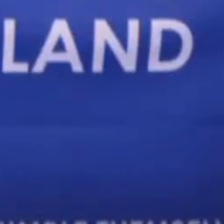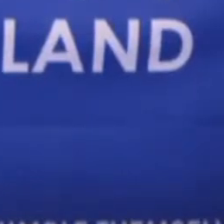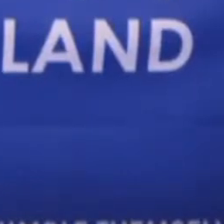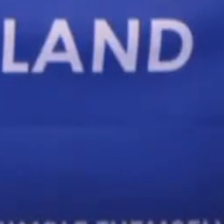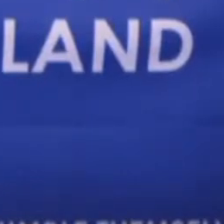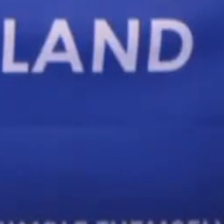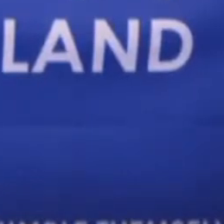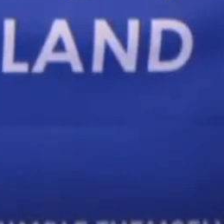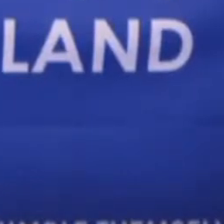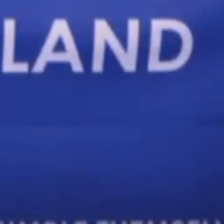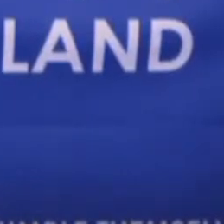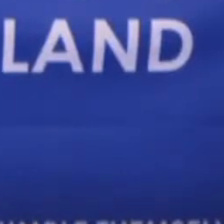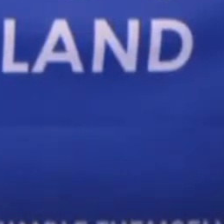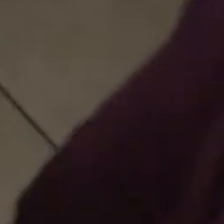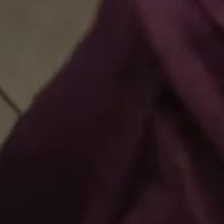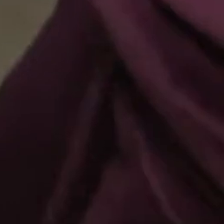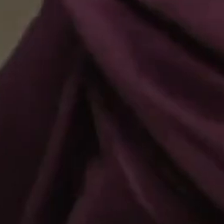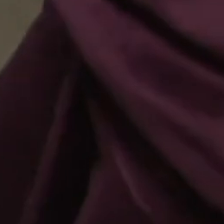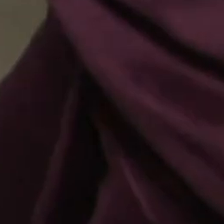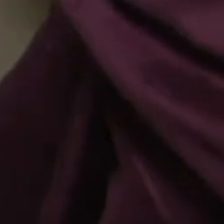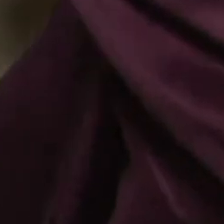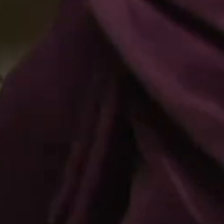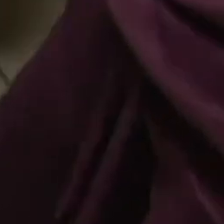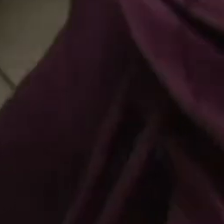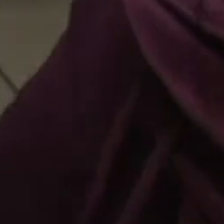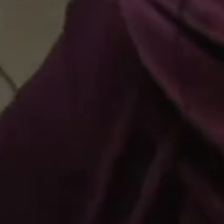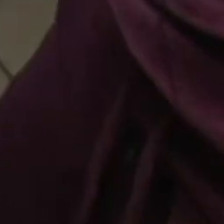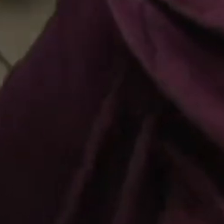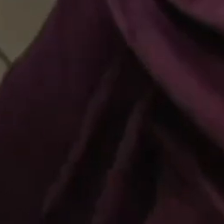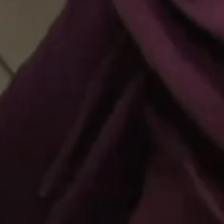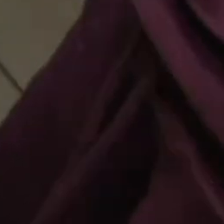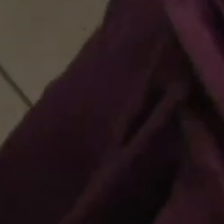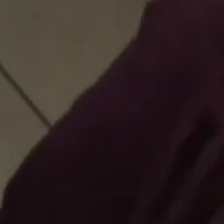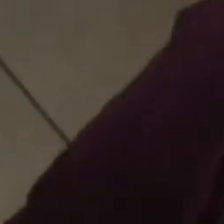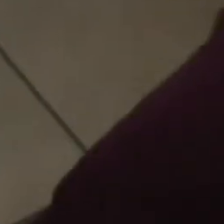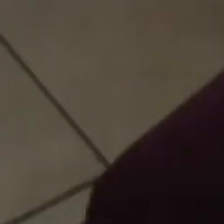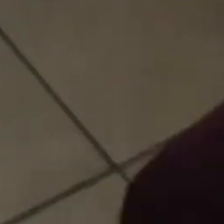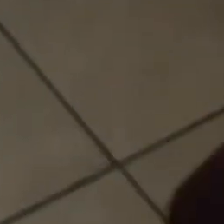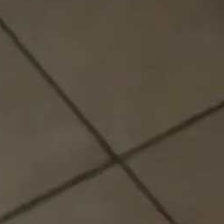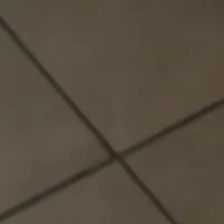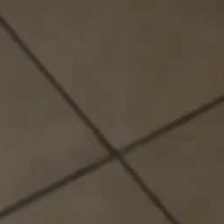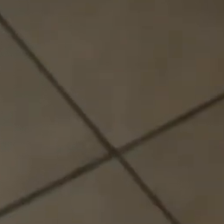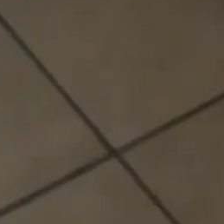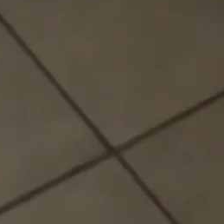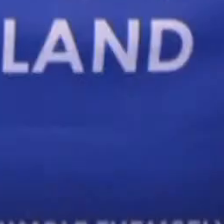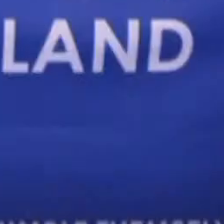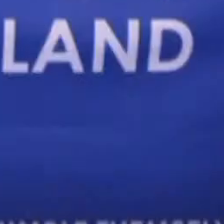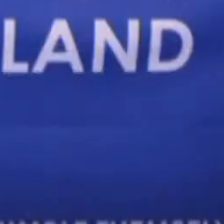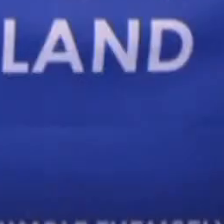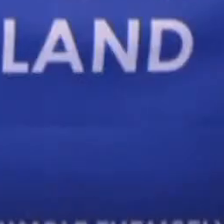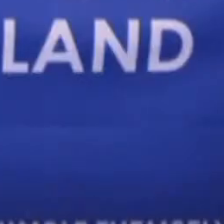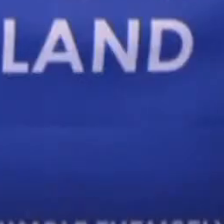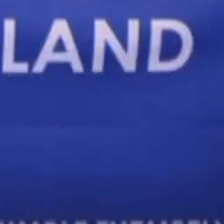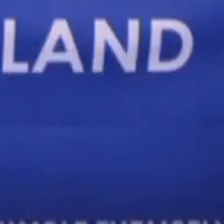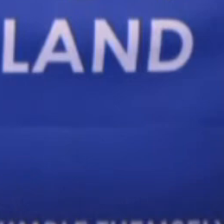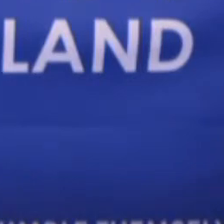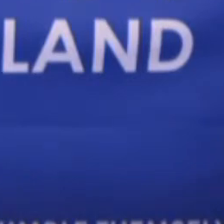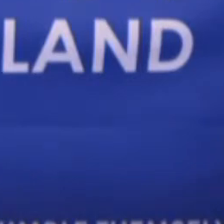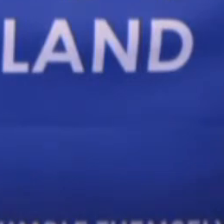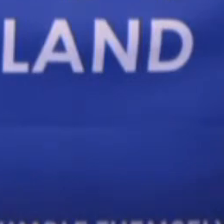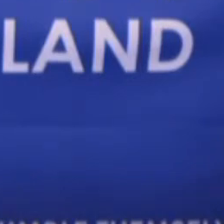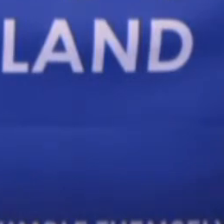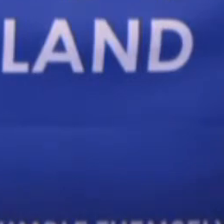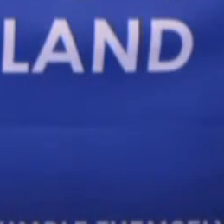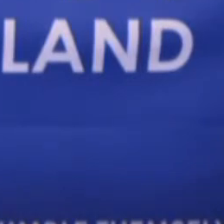indvangu kuvala impompi. Yenda siqiniseko sekulahla itishu endzaweni lapho ingeke kube